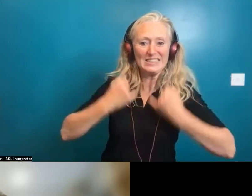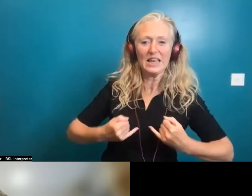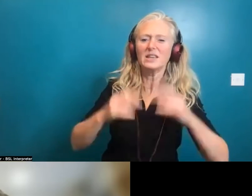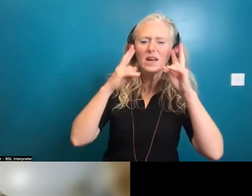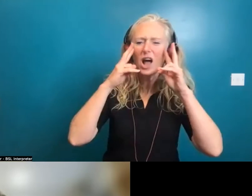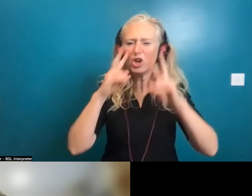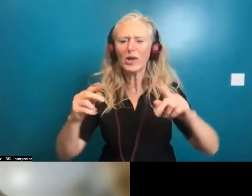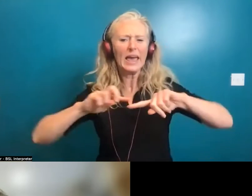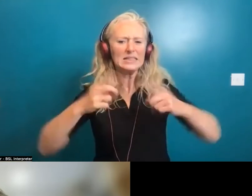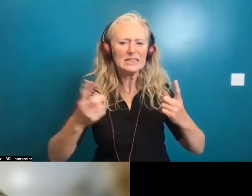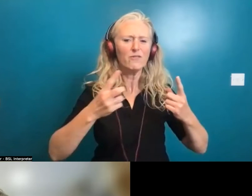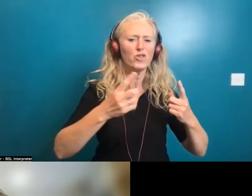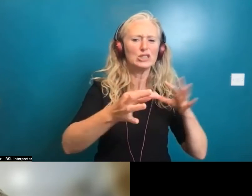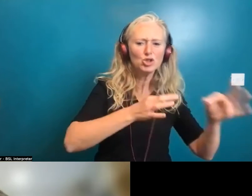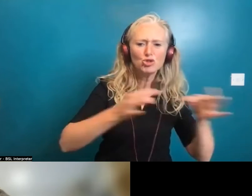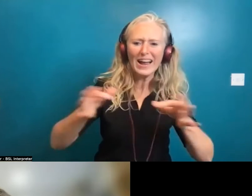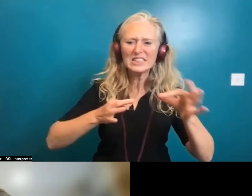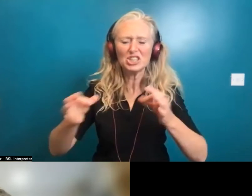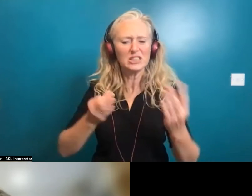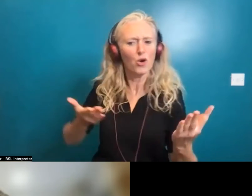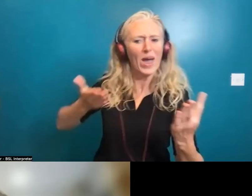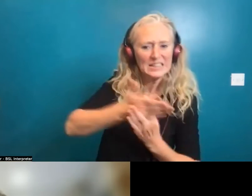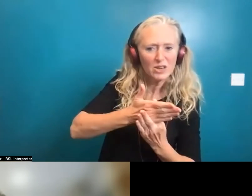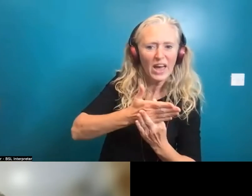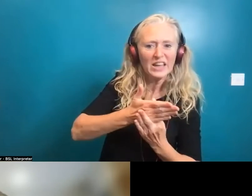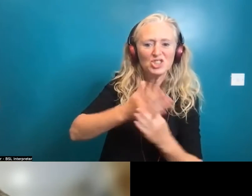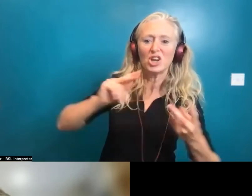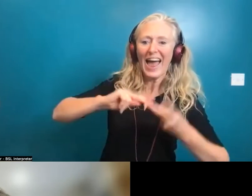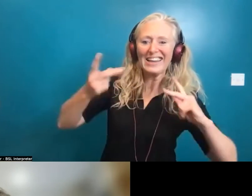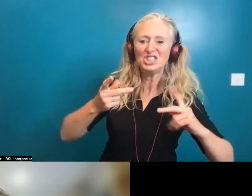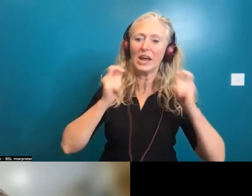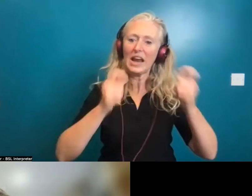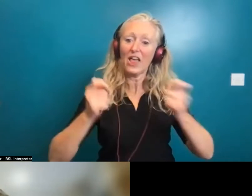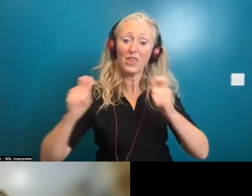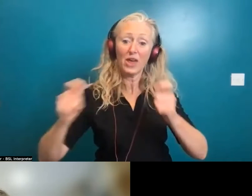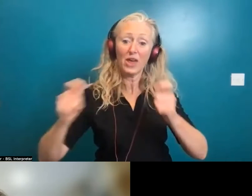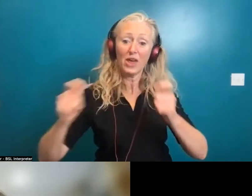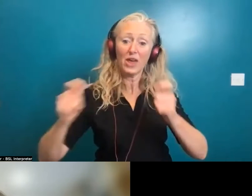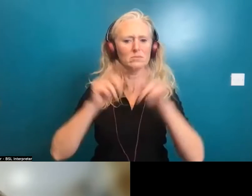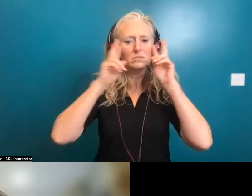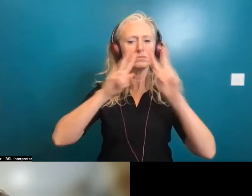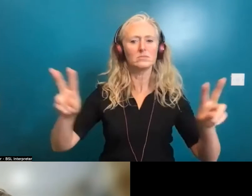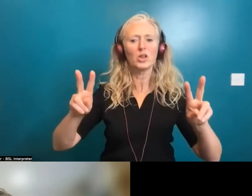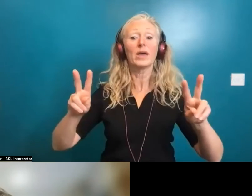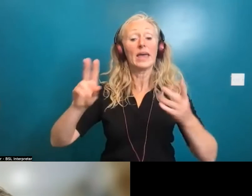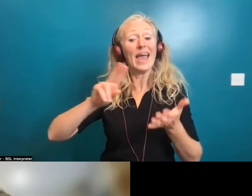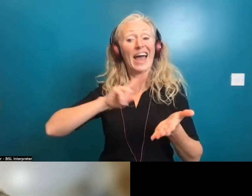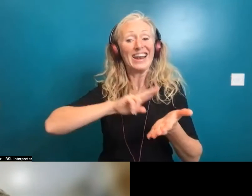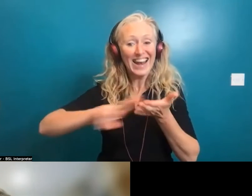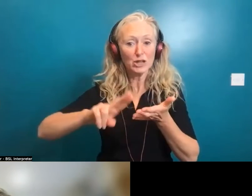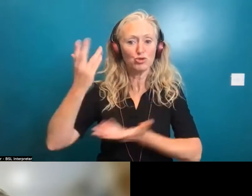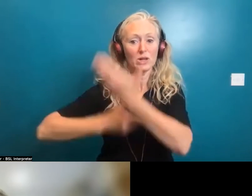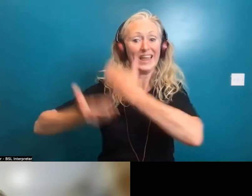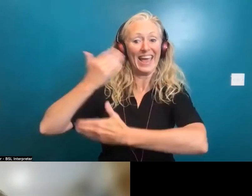intervention in terms of gene therapy for some of these diseases. And I'm also working on a natural history study, or setting up a natural history study